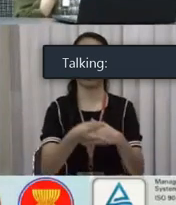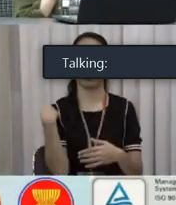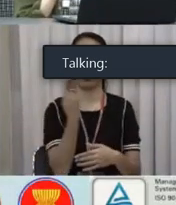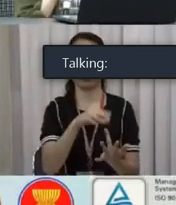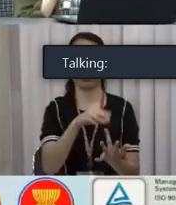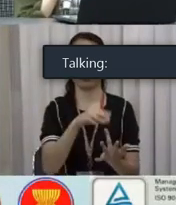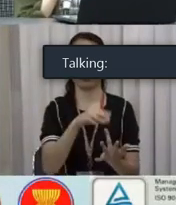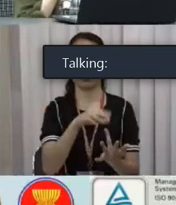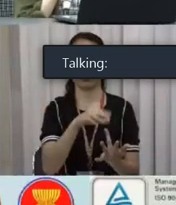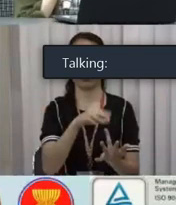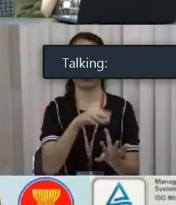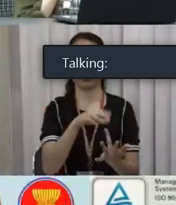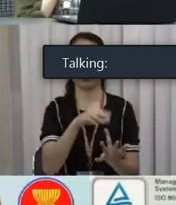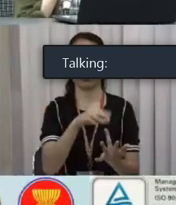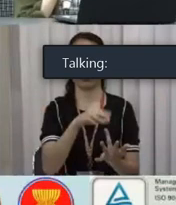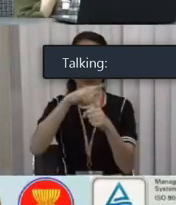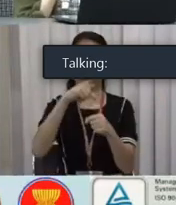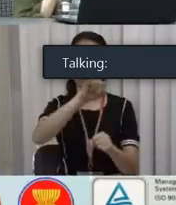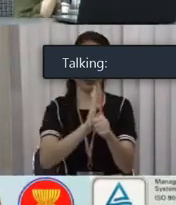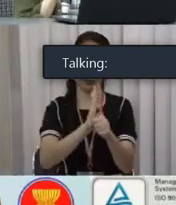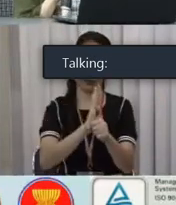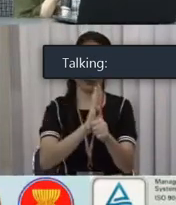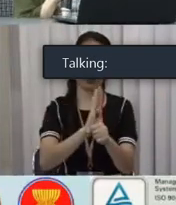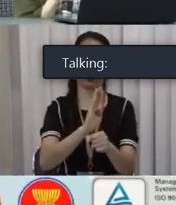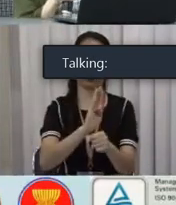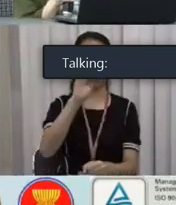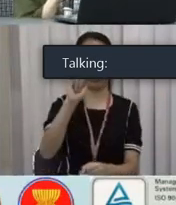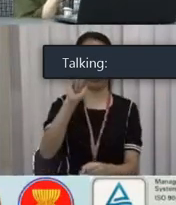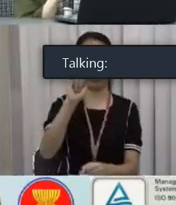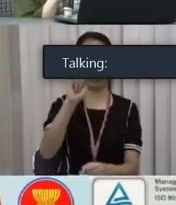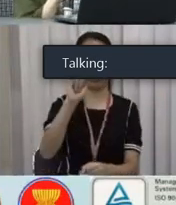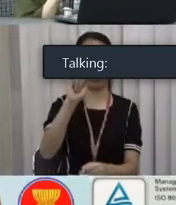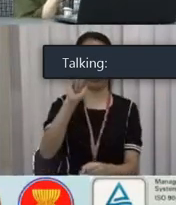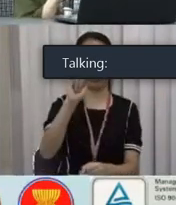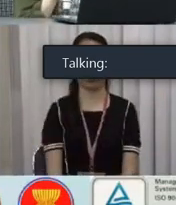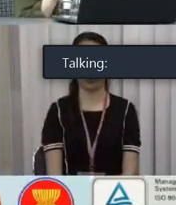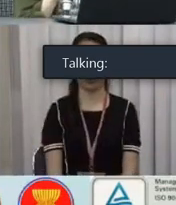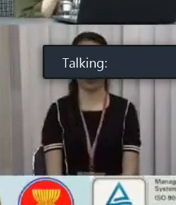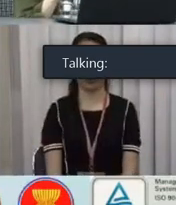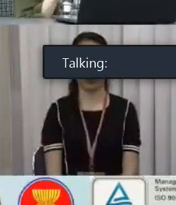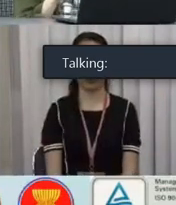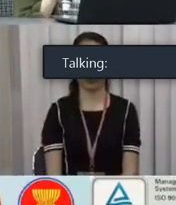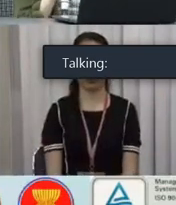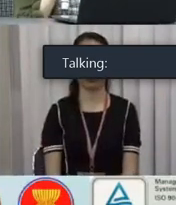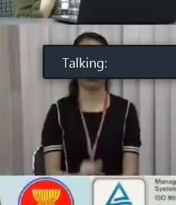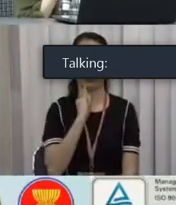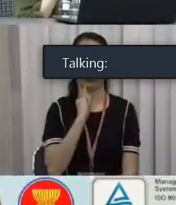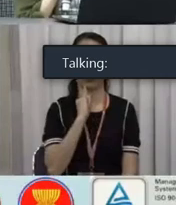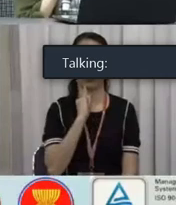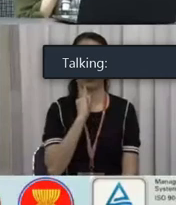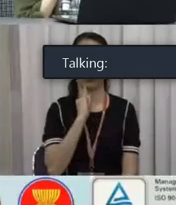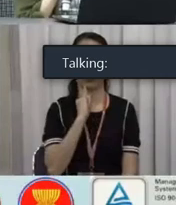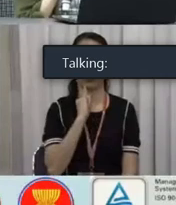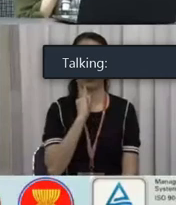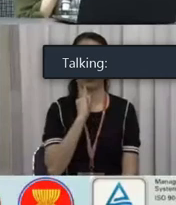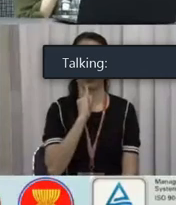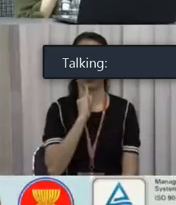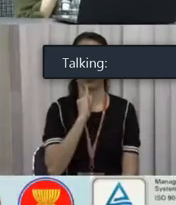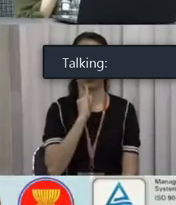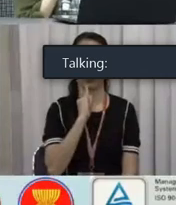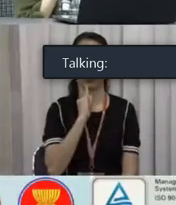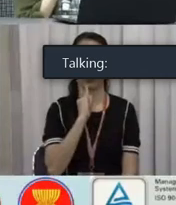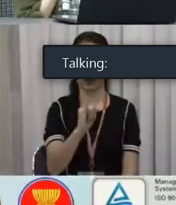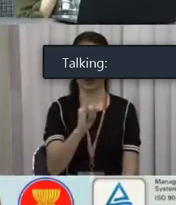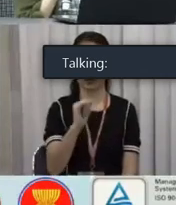So contrary to in-campus recruitment, nga usa lang siya ka company nga mag-conduct, ang kanisi job fair, there